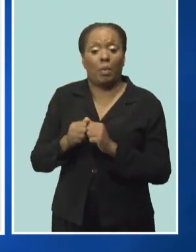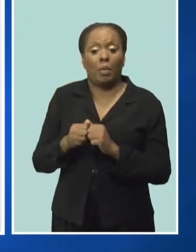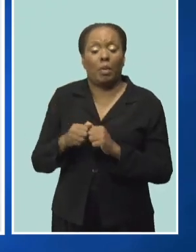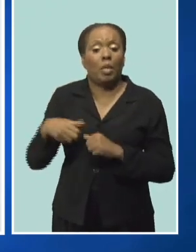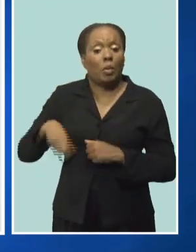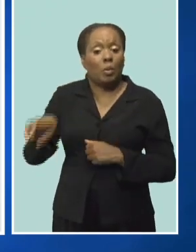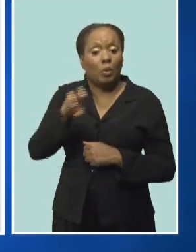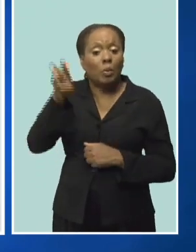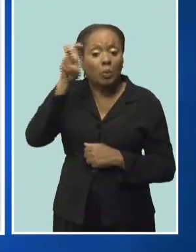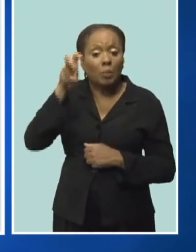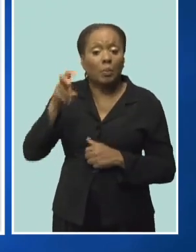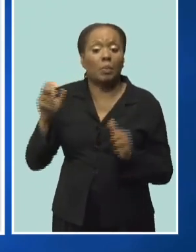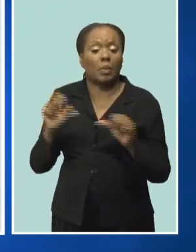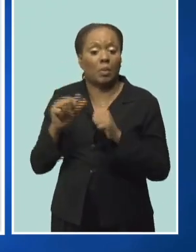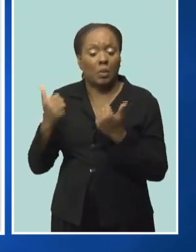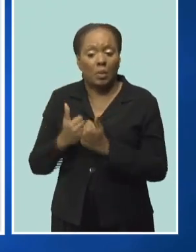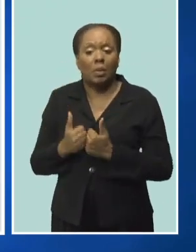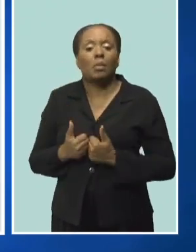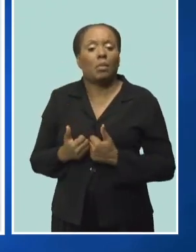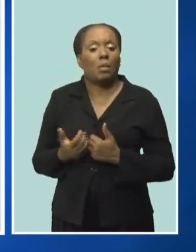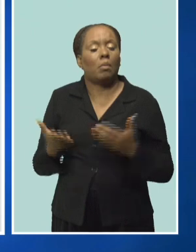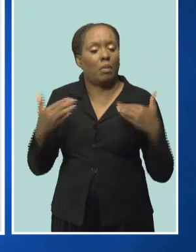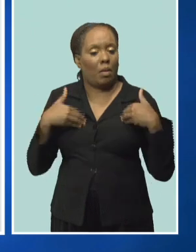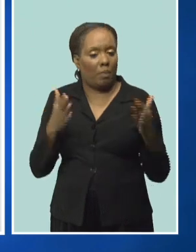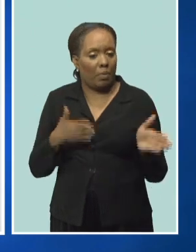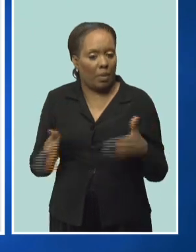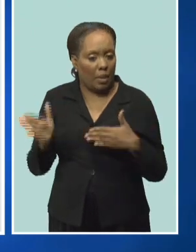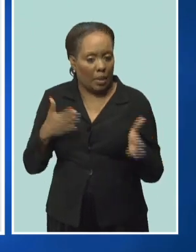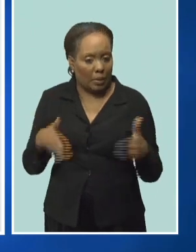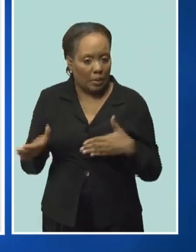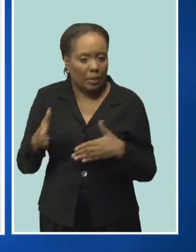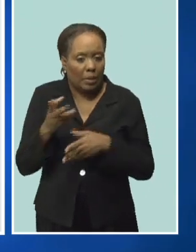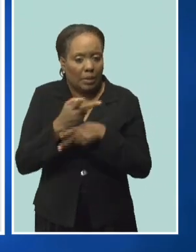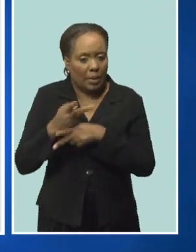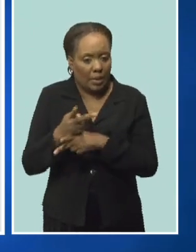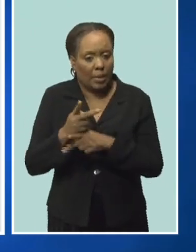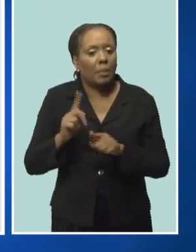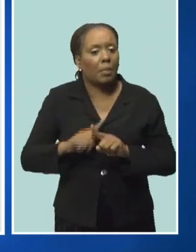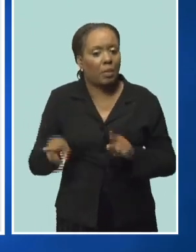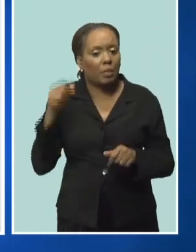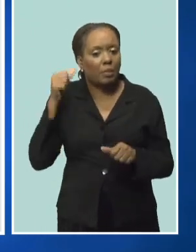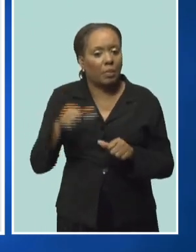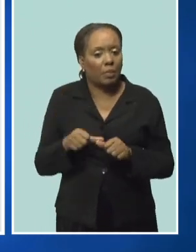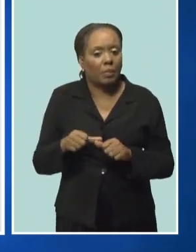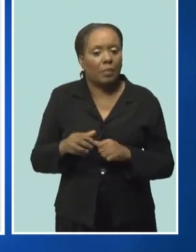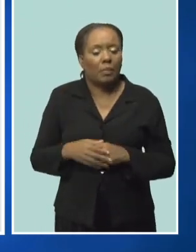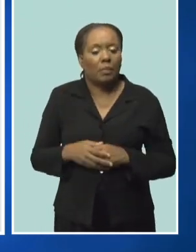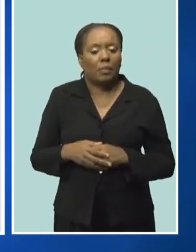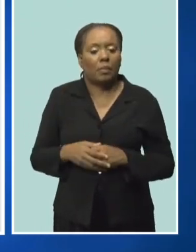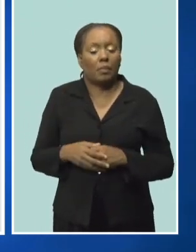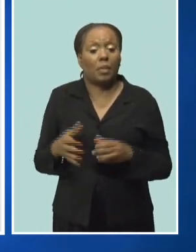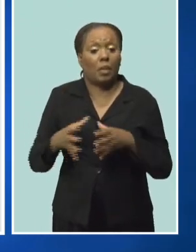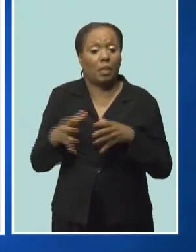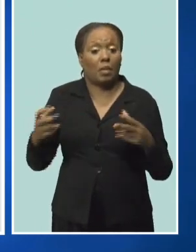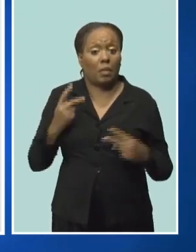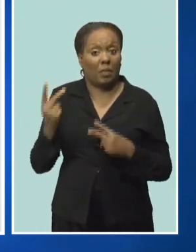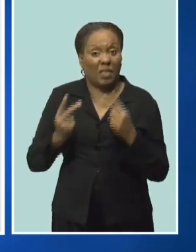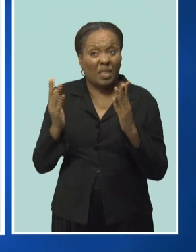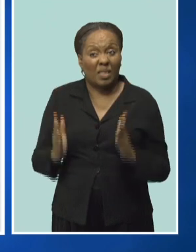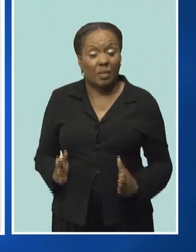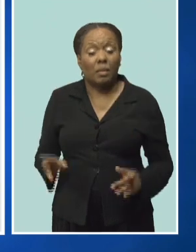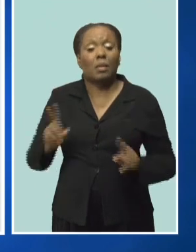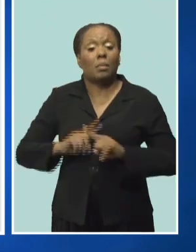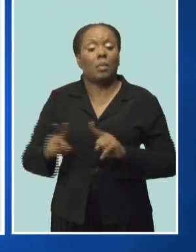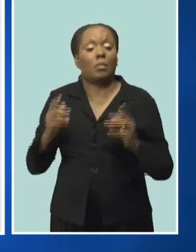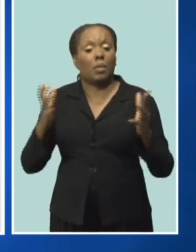are conscious that we have plans to take care of them. But I ask each Bajan to be conscious that with as many visitors on island, that we now